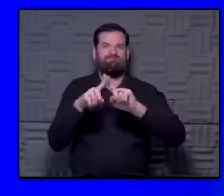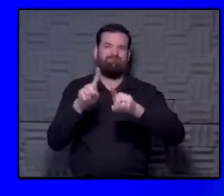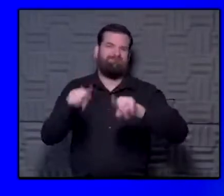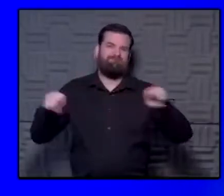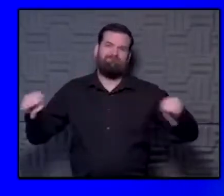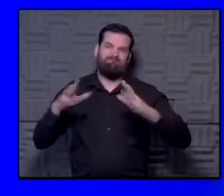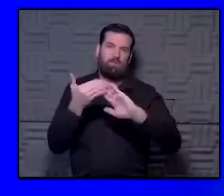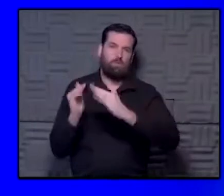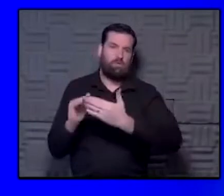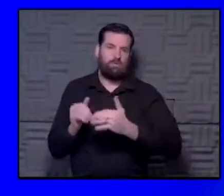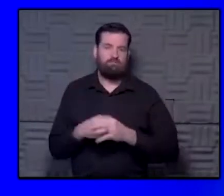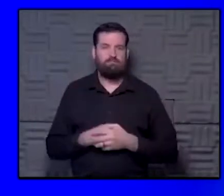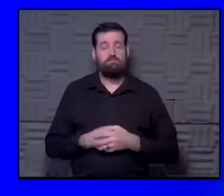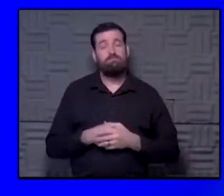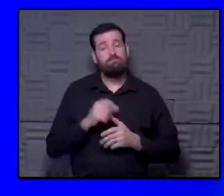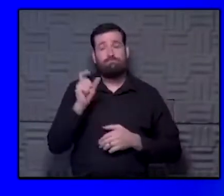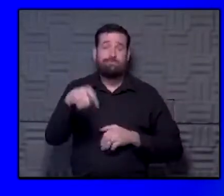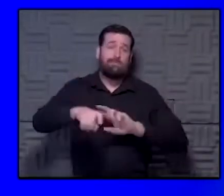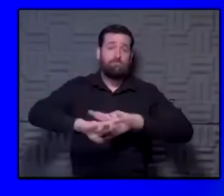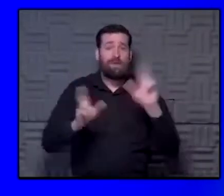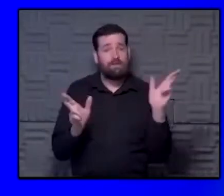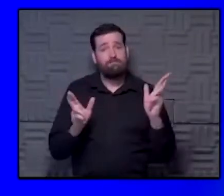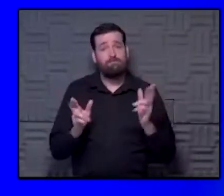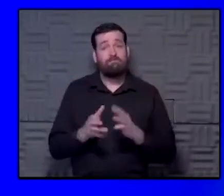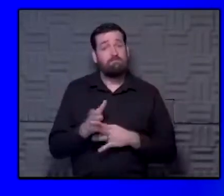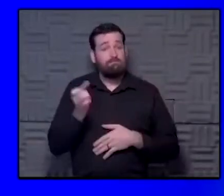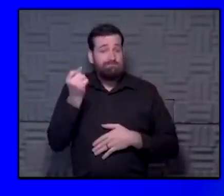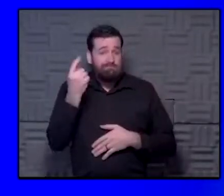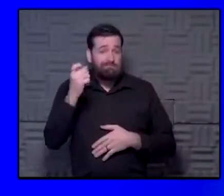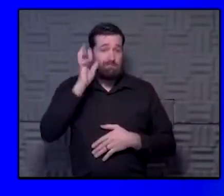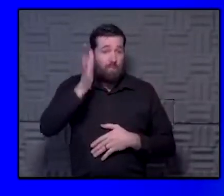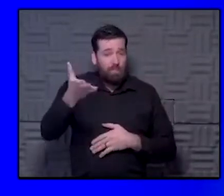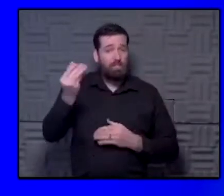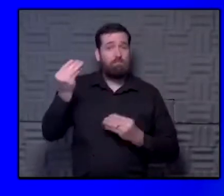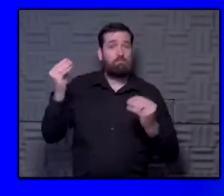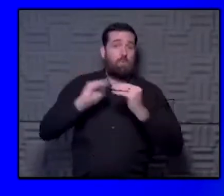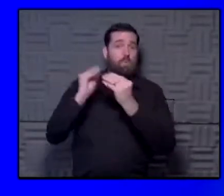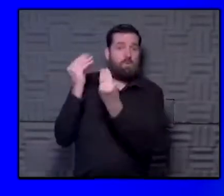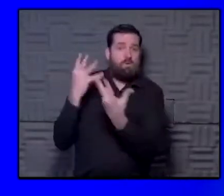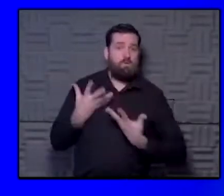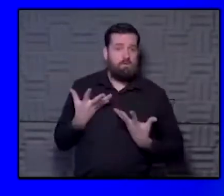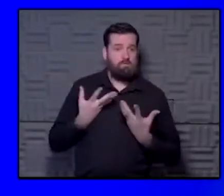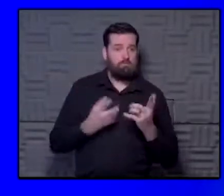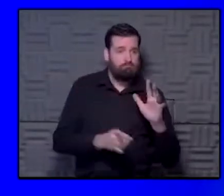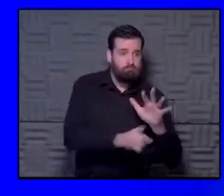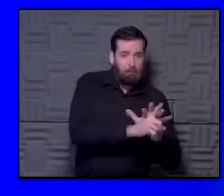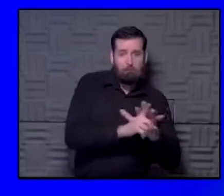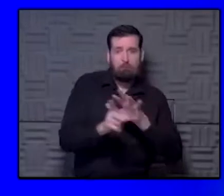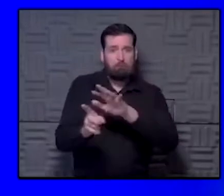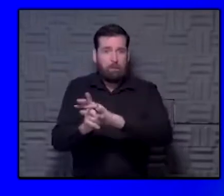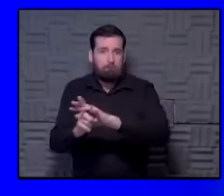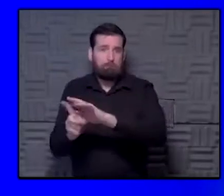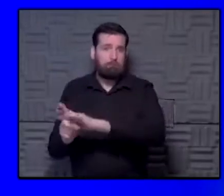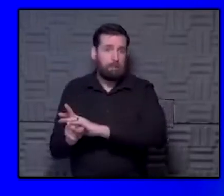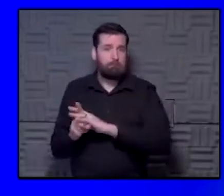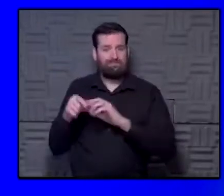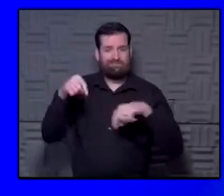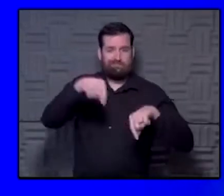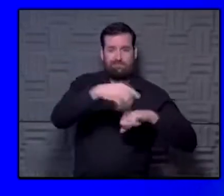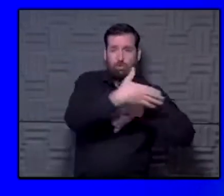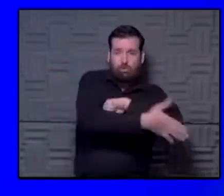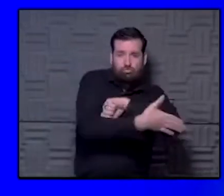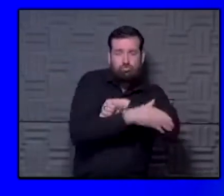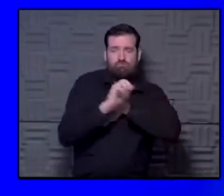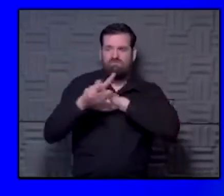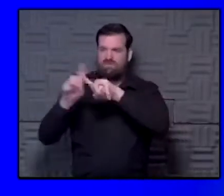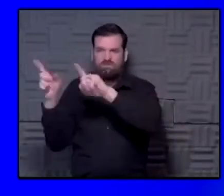well. We just have to be ready that there will be more information that a new variant here, a new variant here, or a new variant in this country over here